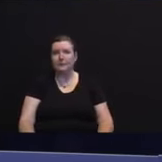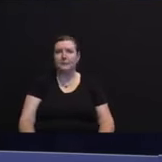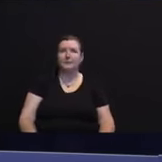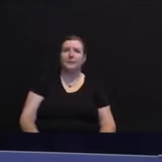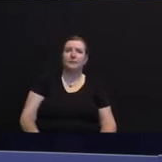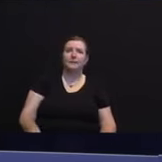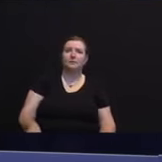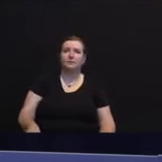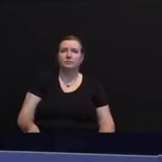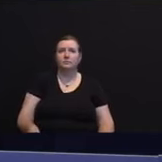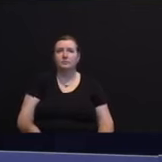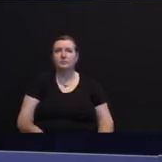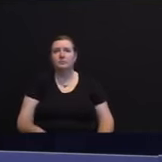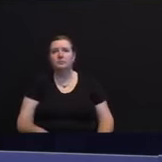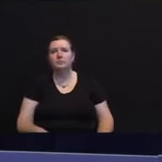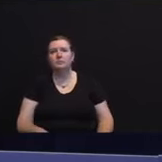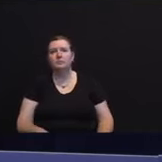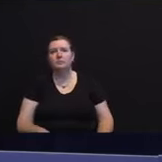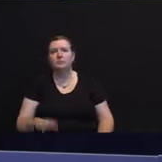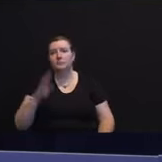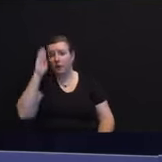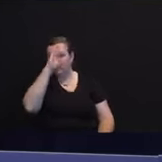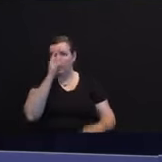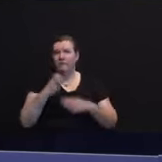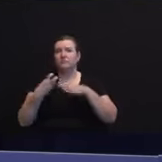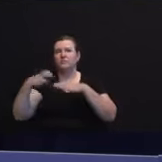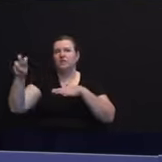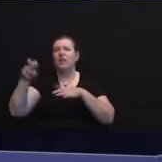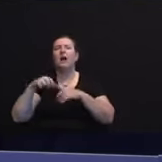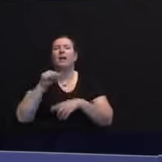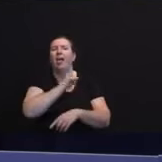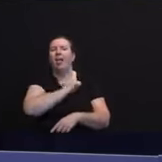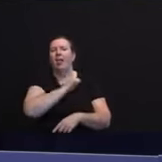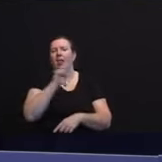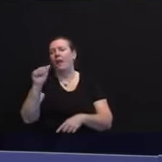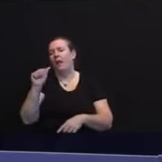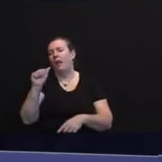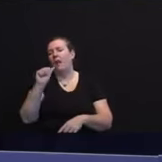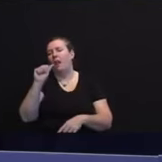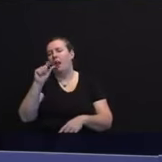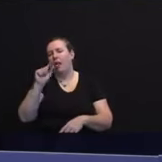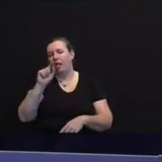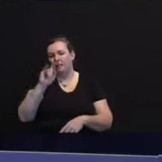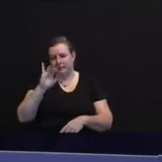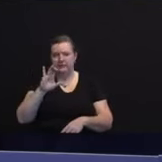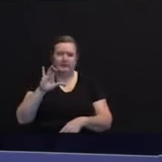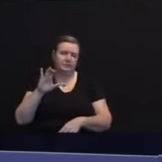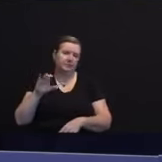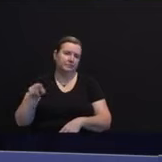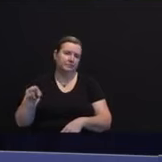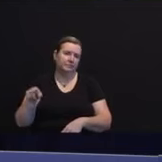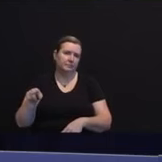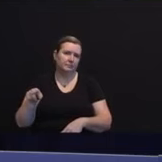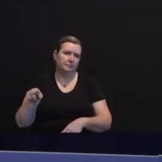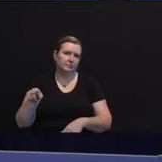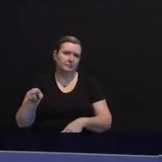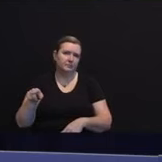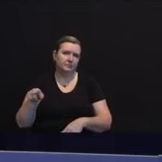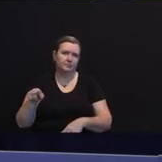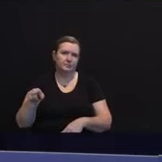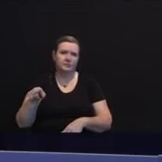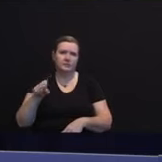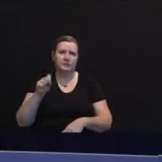were on divert are Atlantic Care, East Orange, Kennedy, Lourdes, St. Michael's, St. Peter's, St.